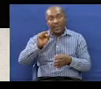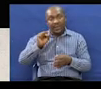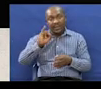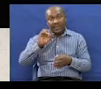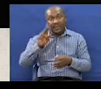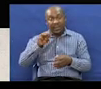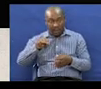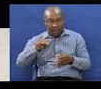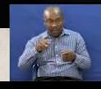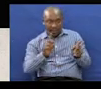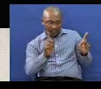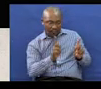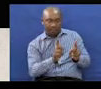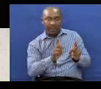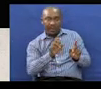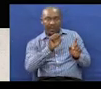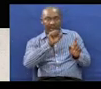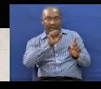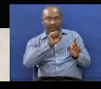Inside the boiling tube, we're going to add